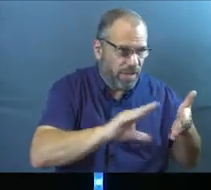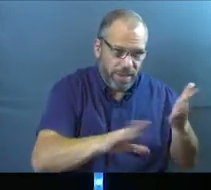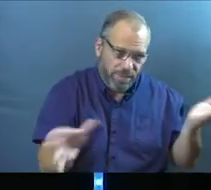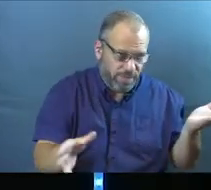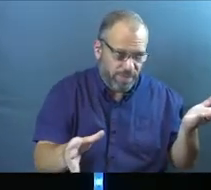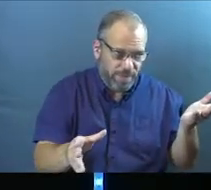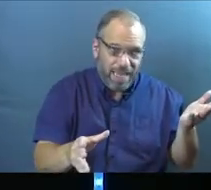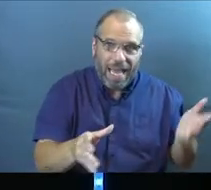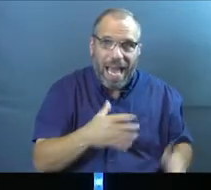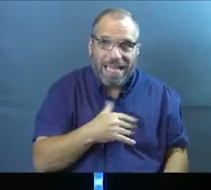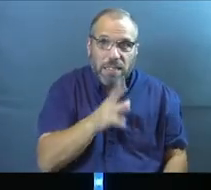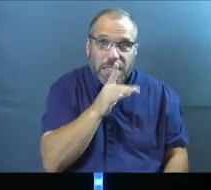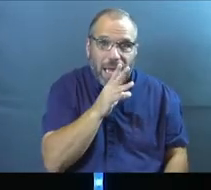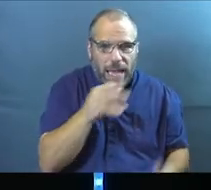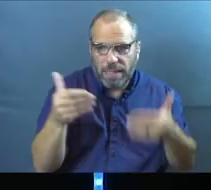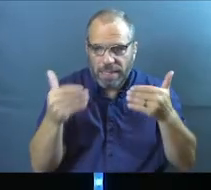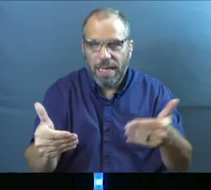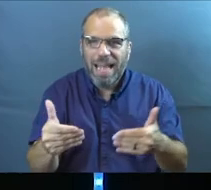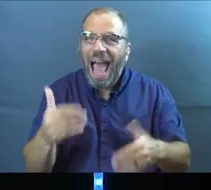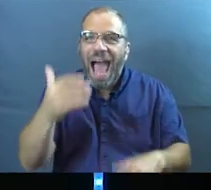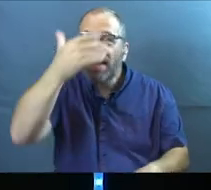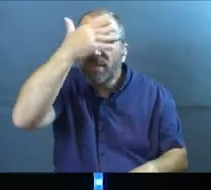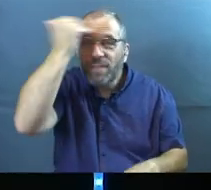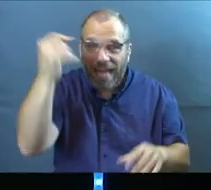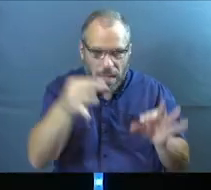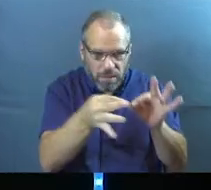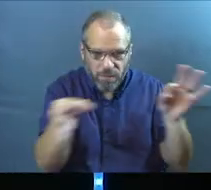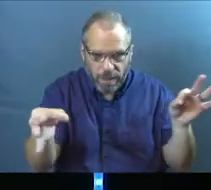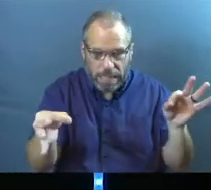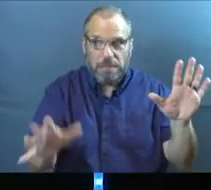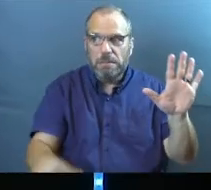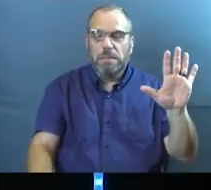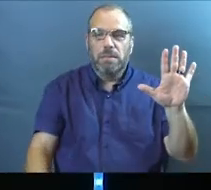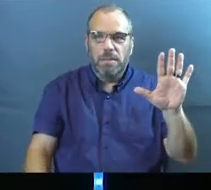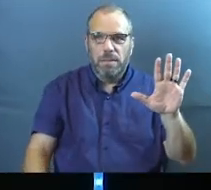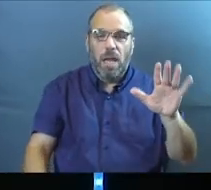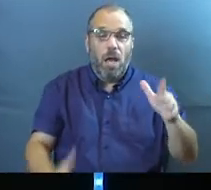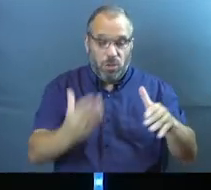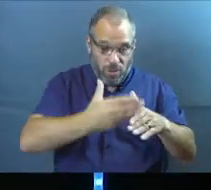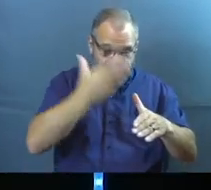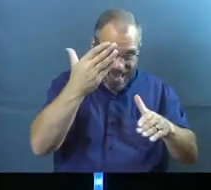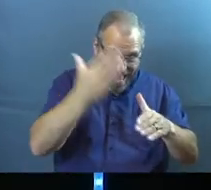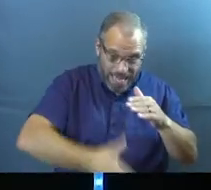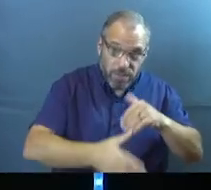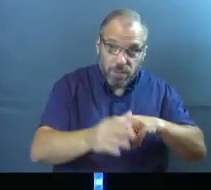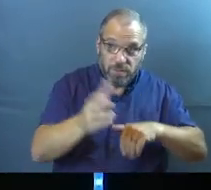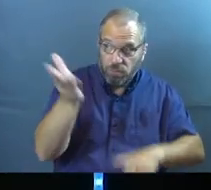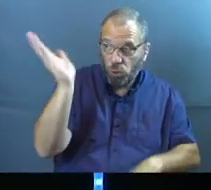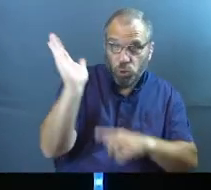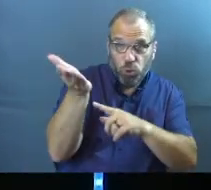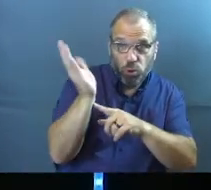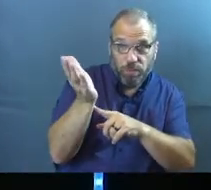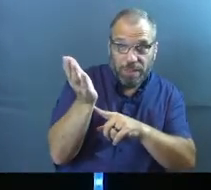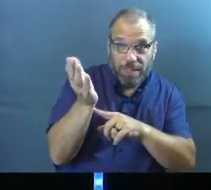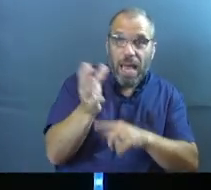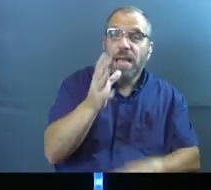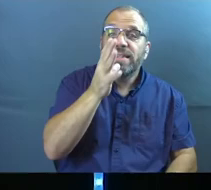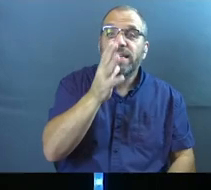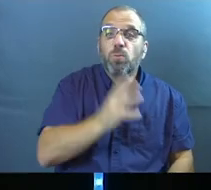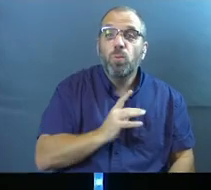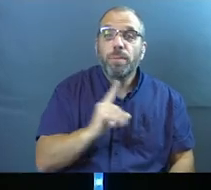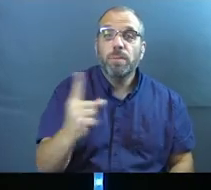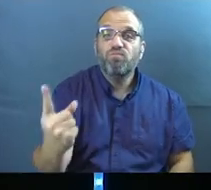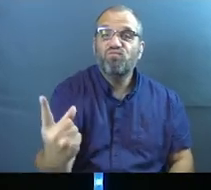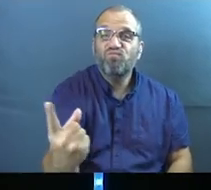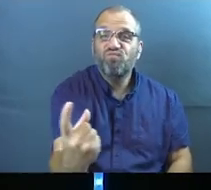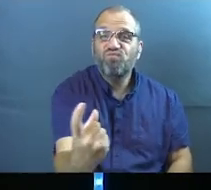out, moved on, forgot I had even said it. We got to the end of the sermon that day, and this woman comes